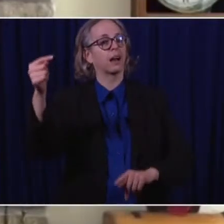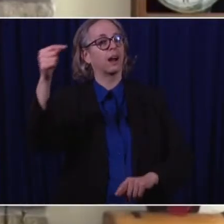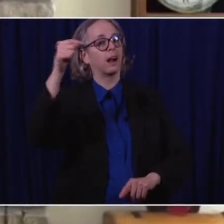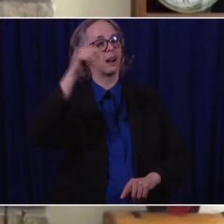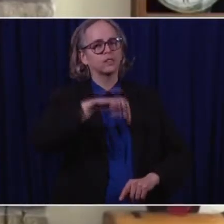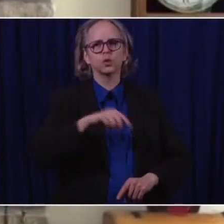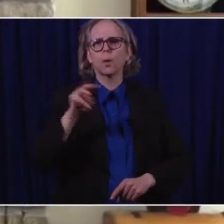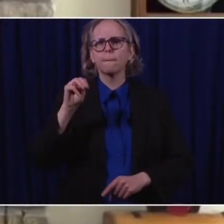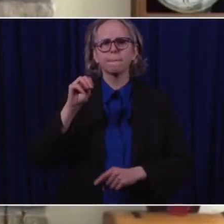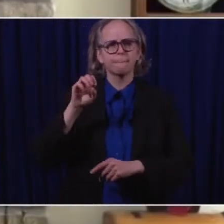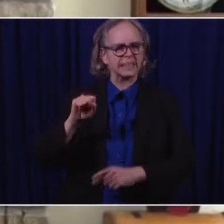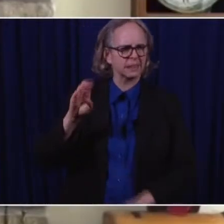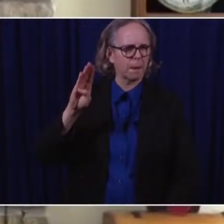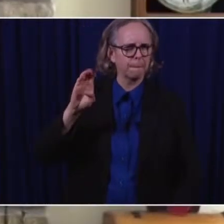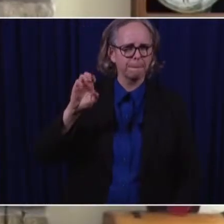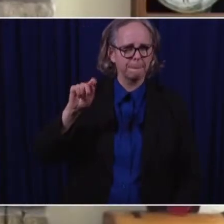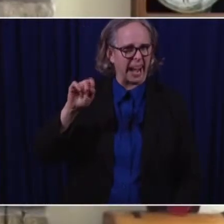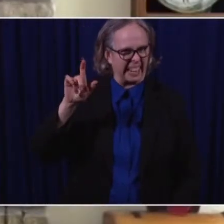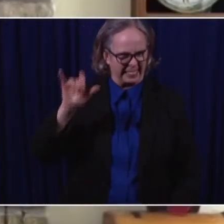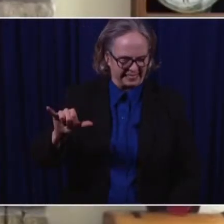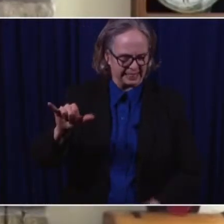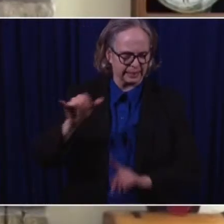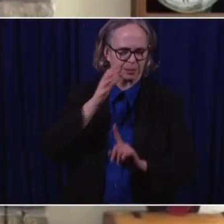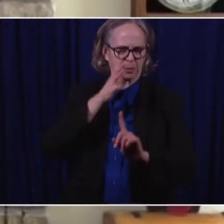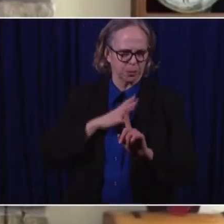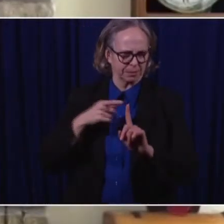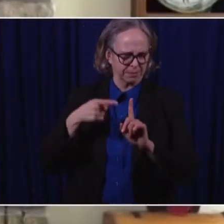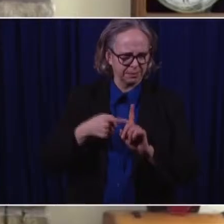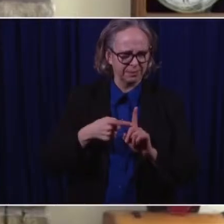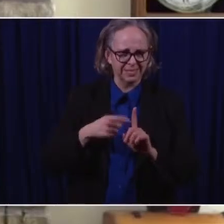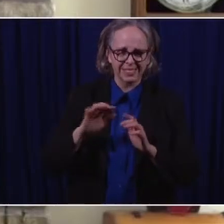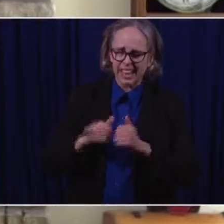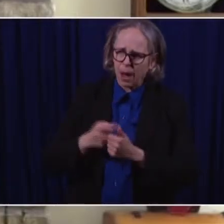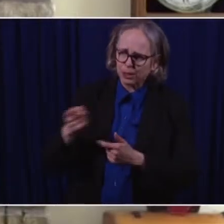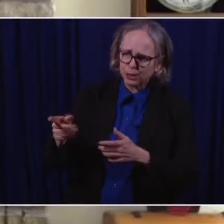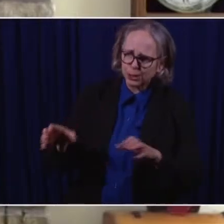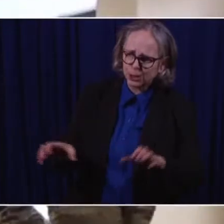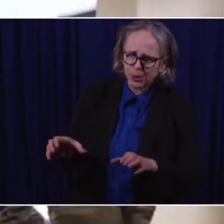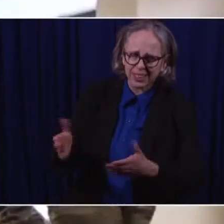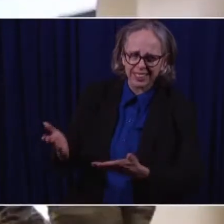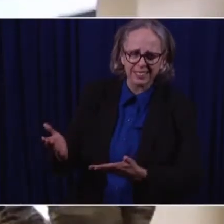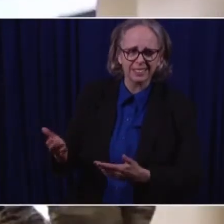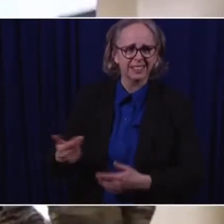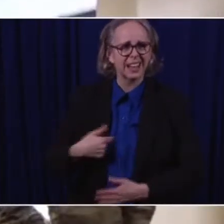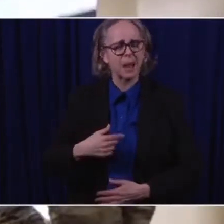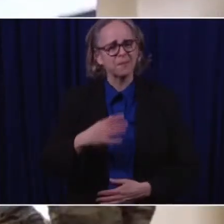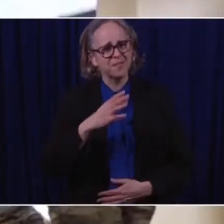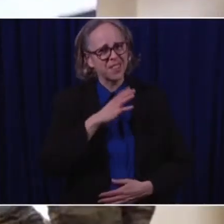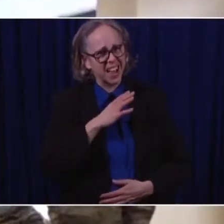is also here. And how are you doing today? Hi.